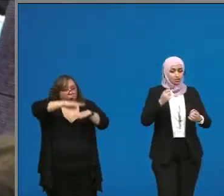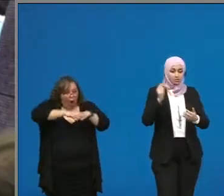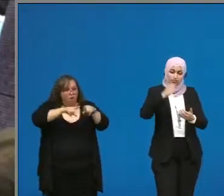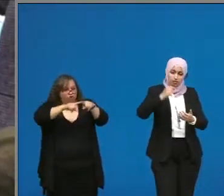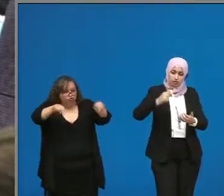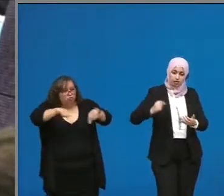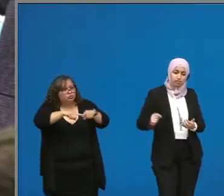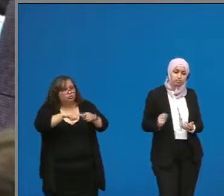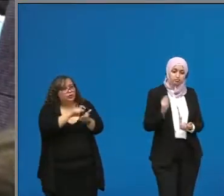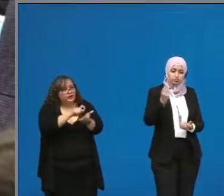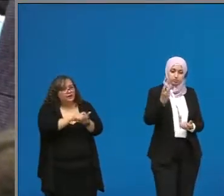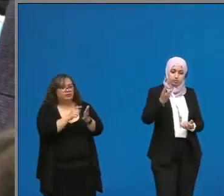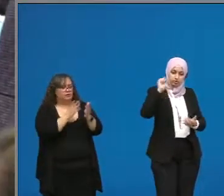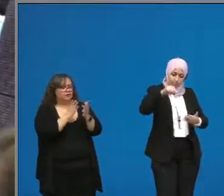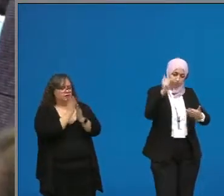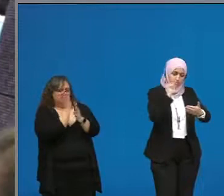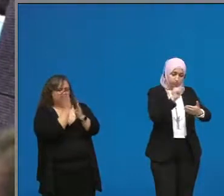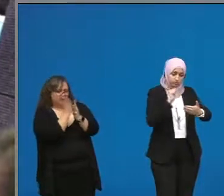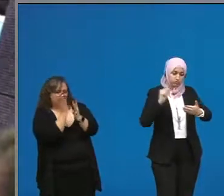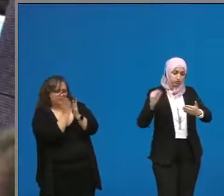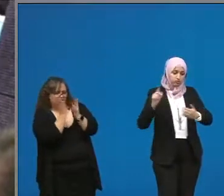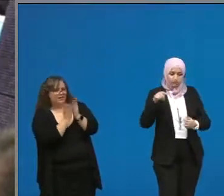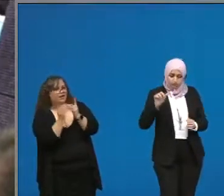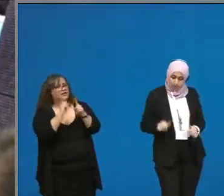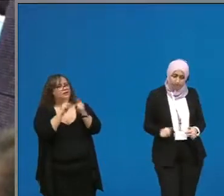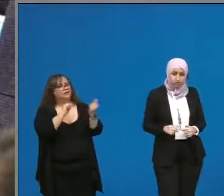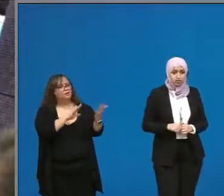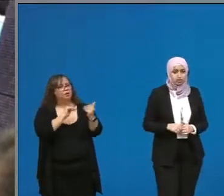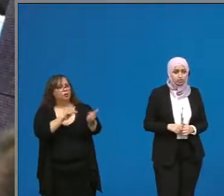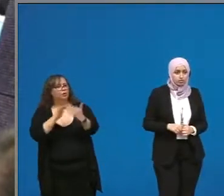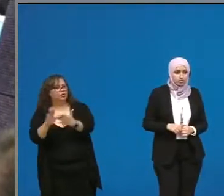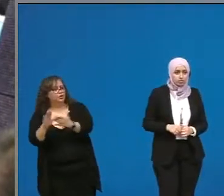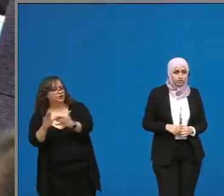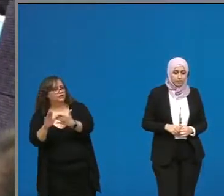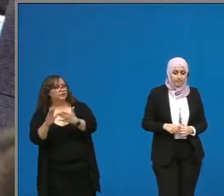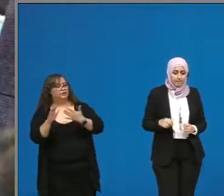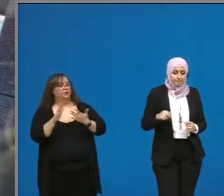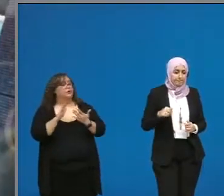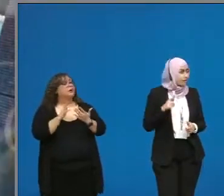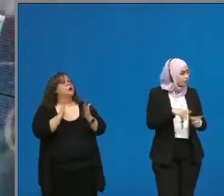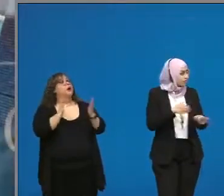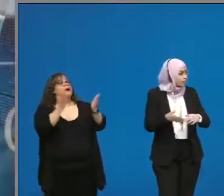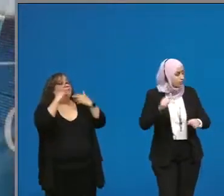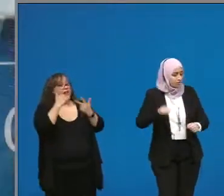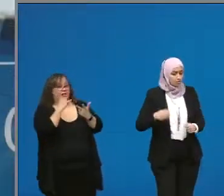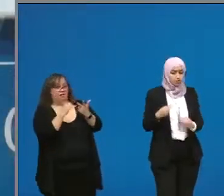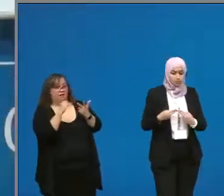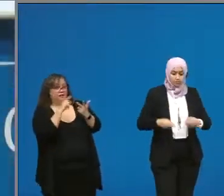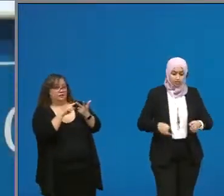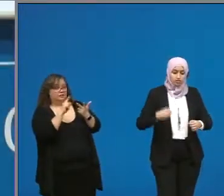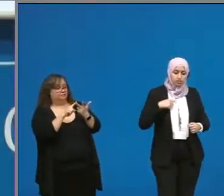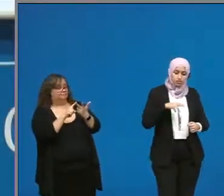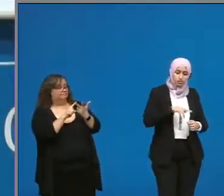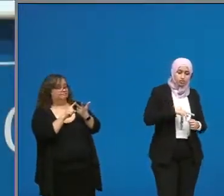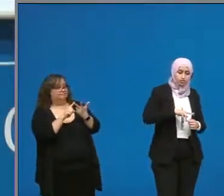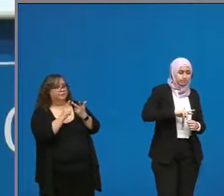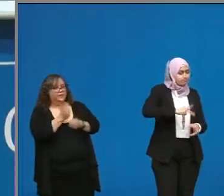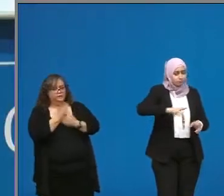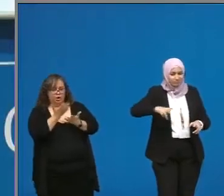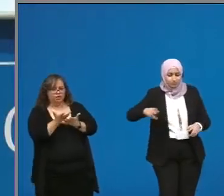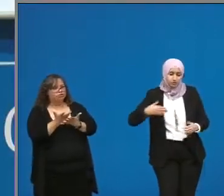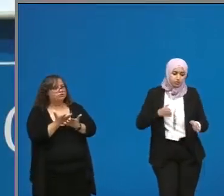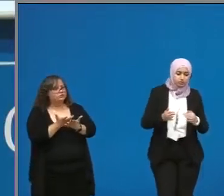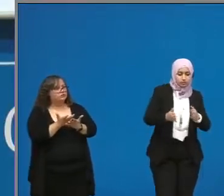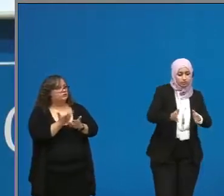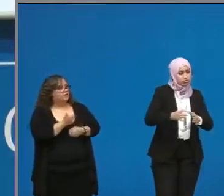I have here. So that's how we start to design multiple ways to represent. And then the last part is expression. We